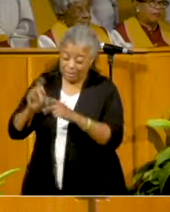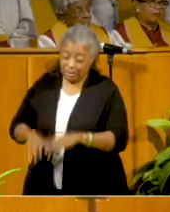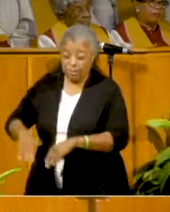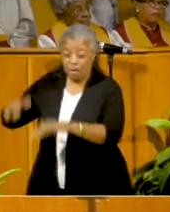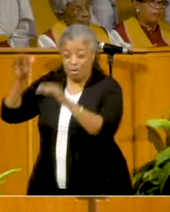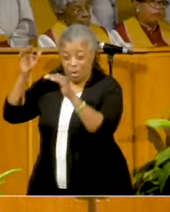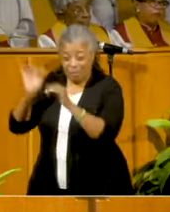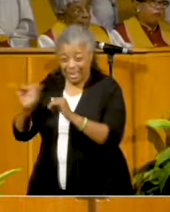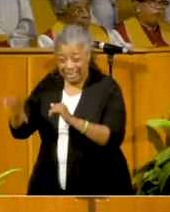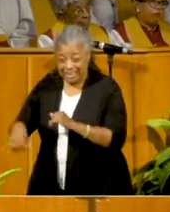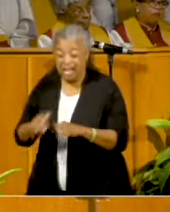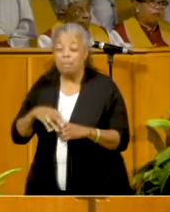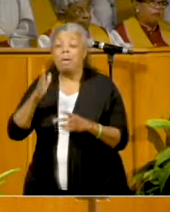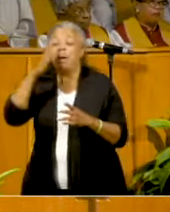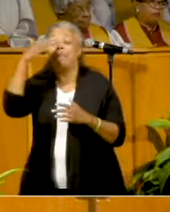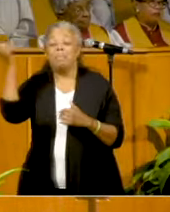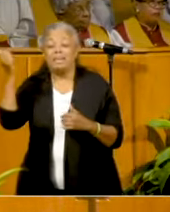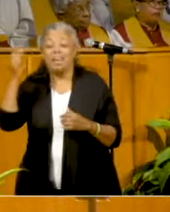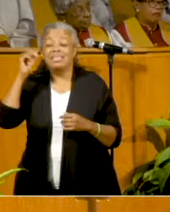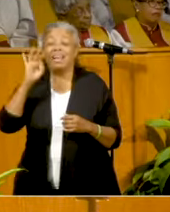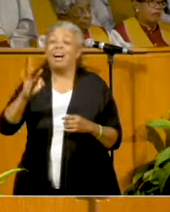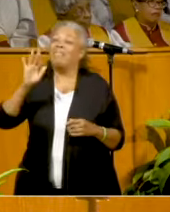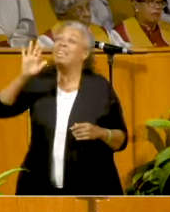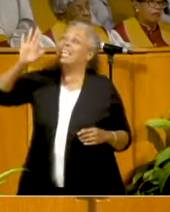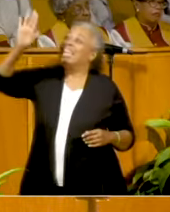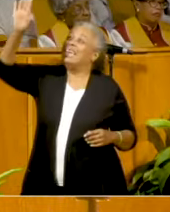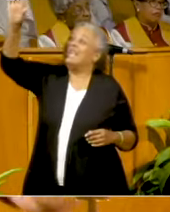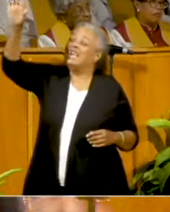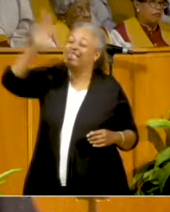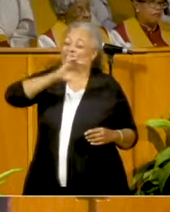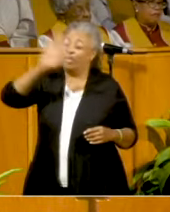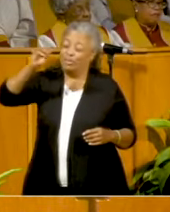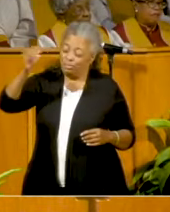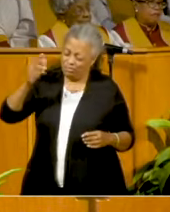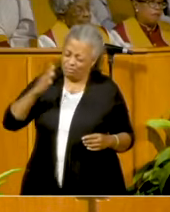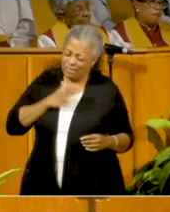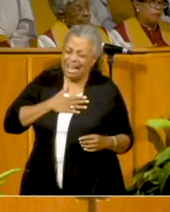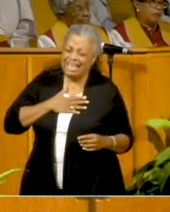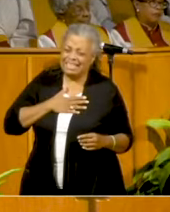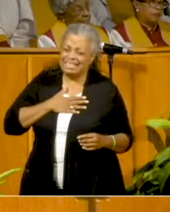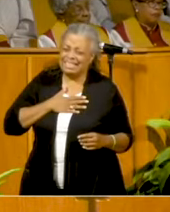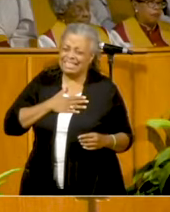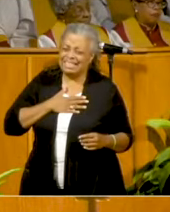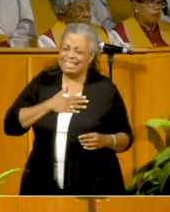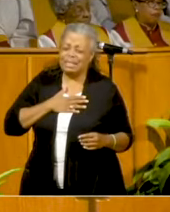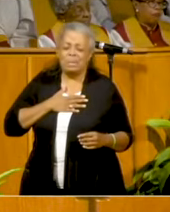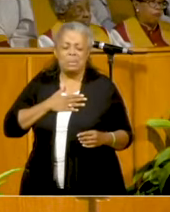grow like this. But because of grace.